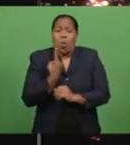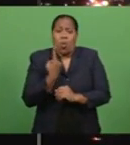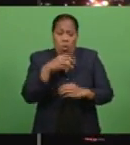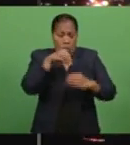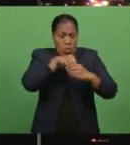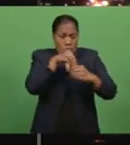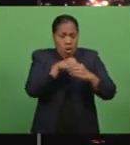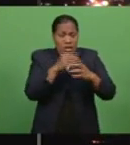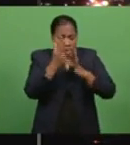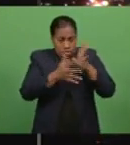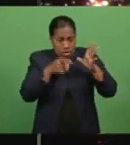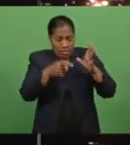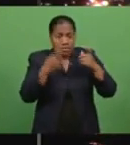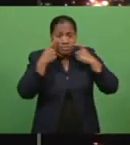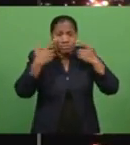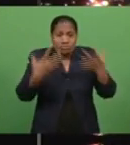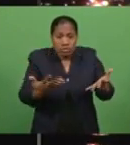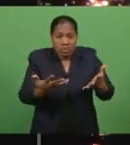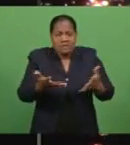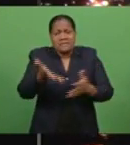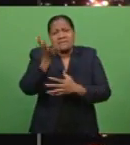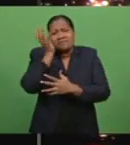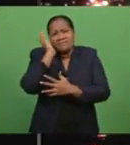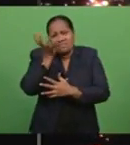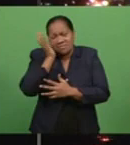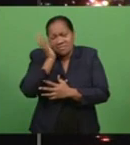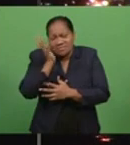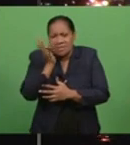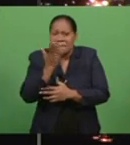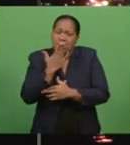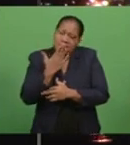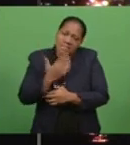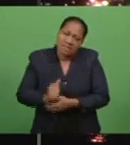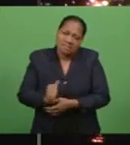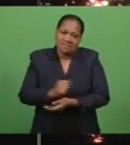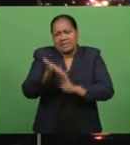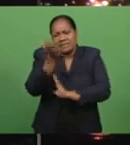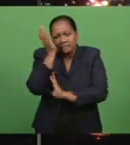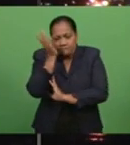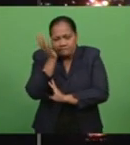in the story and regret any inconvenience it may have caused.